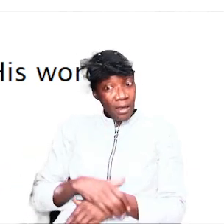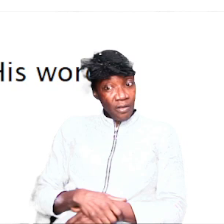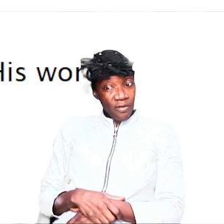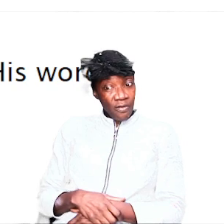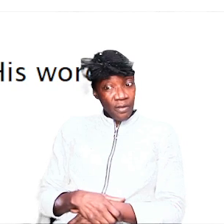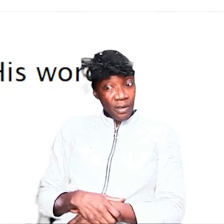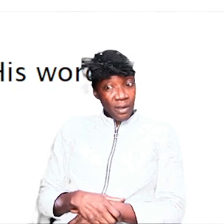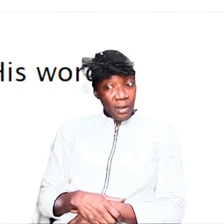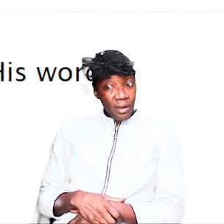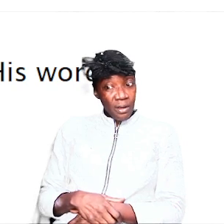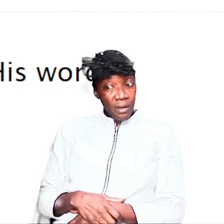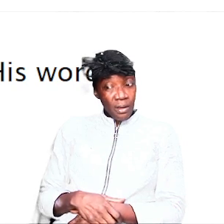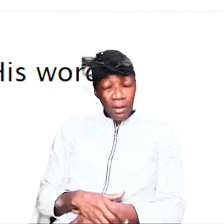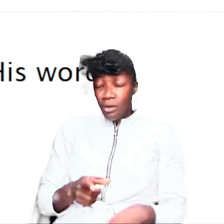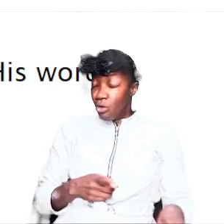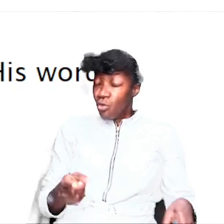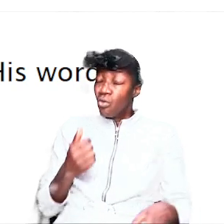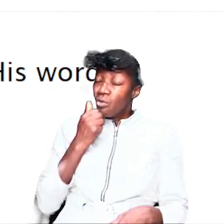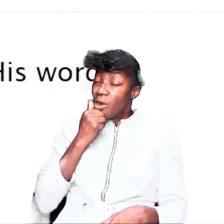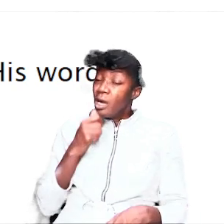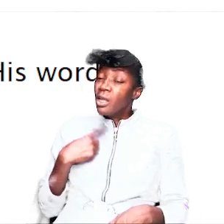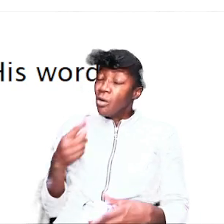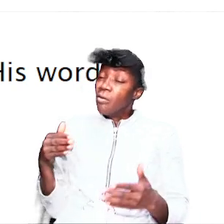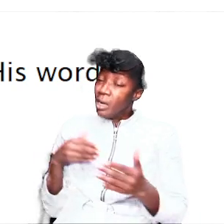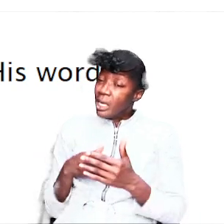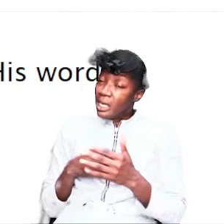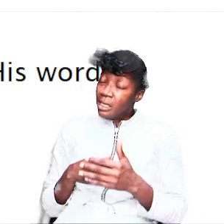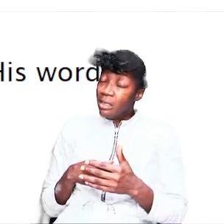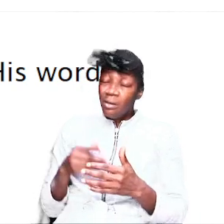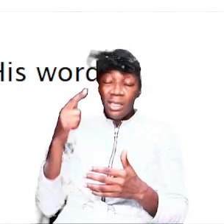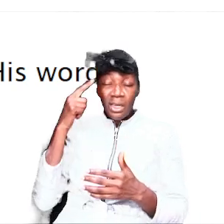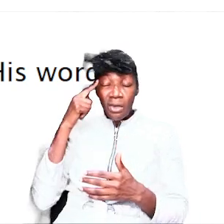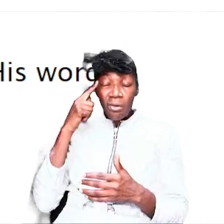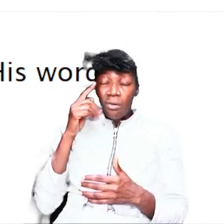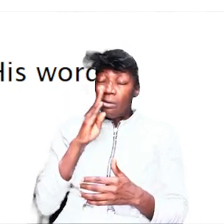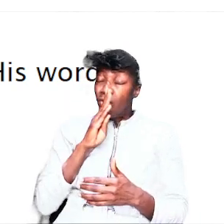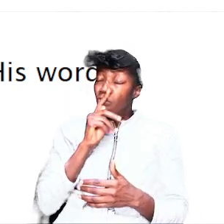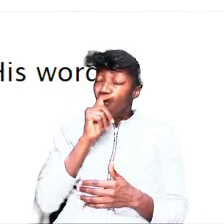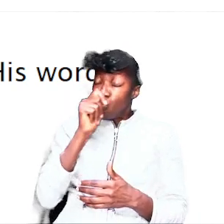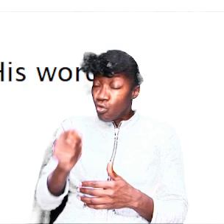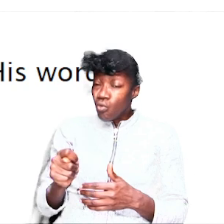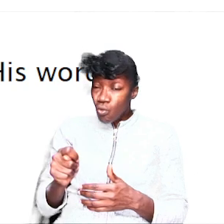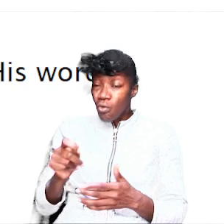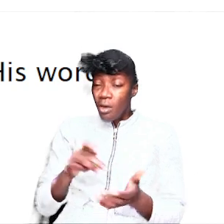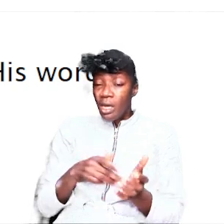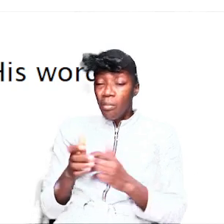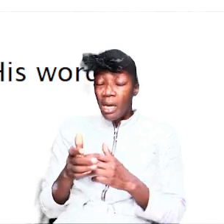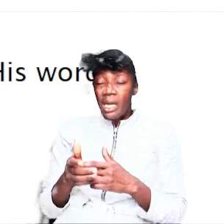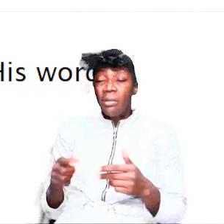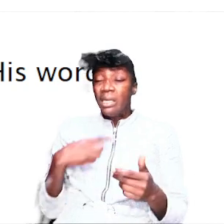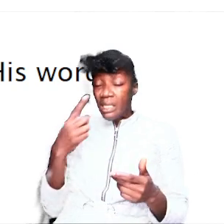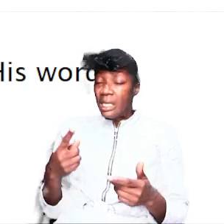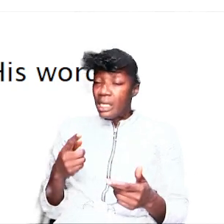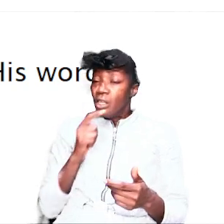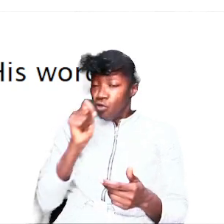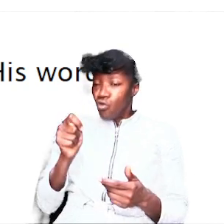we go against what we know to be truth. The Bible says, now the truth shall set you free.